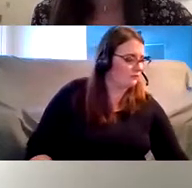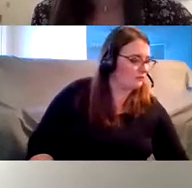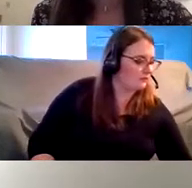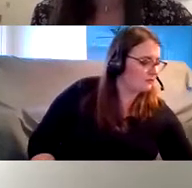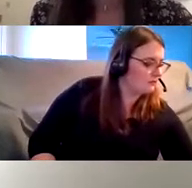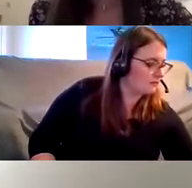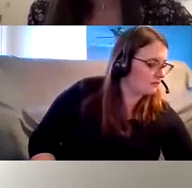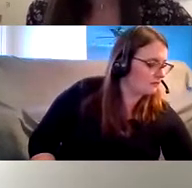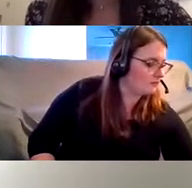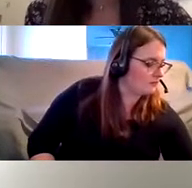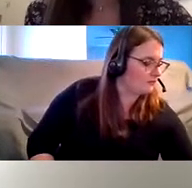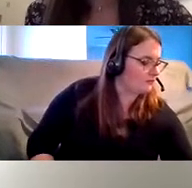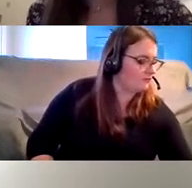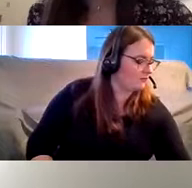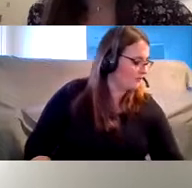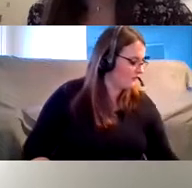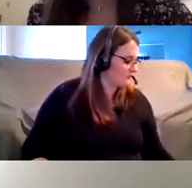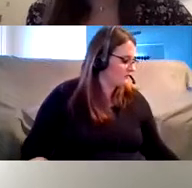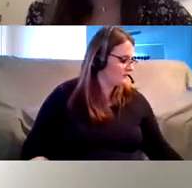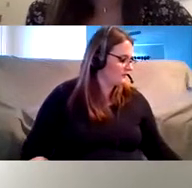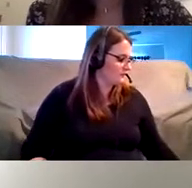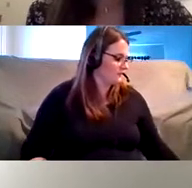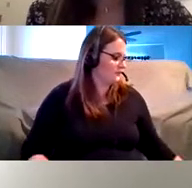Anyone else wanting to share?